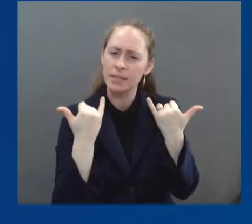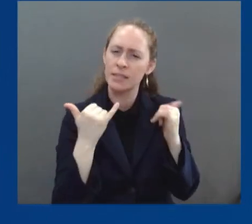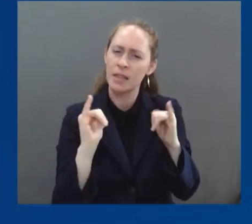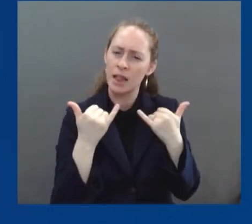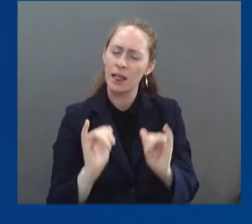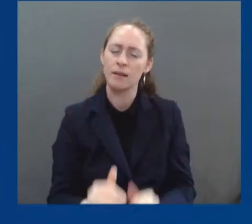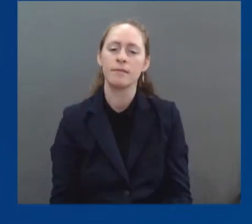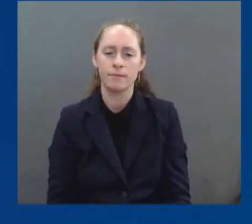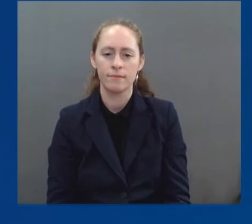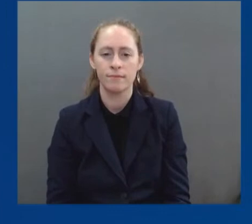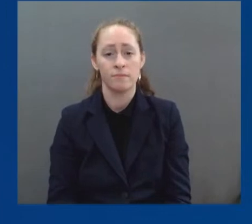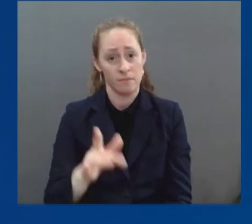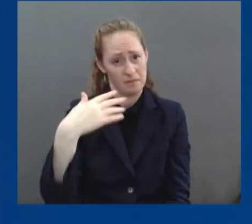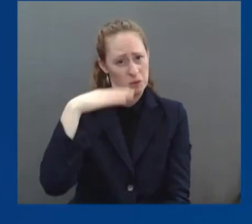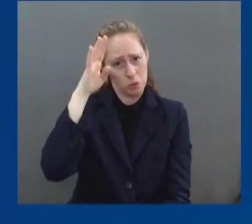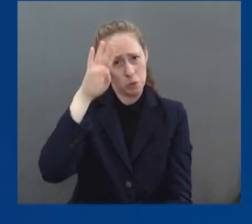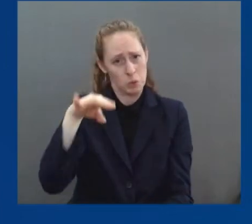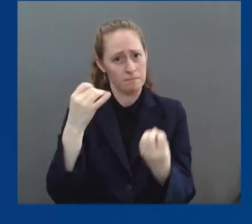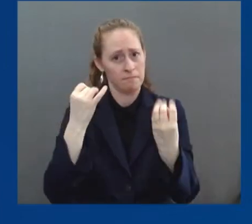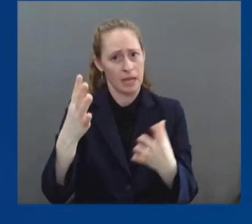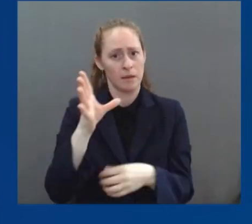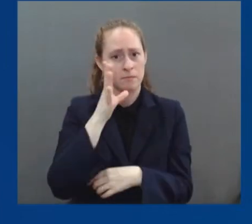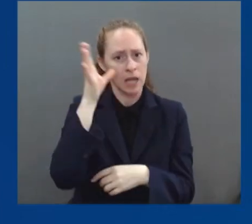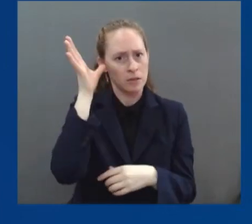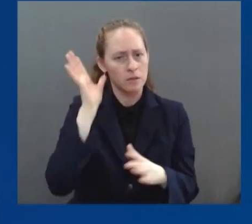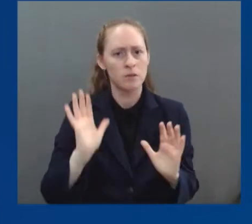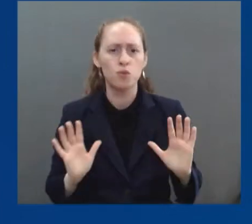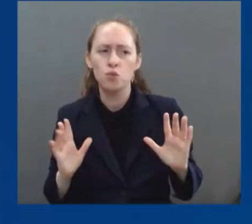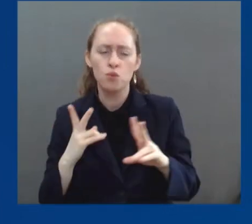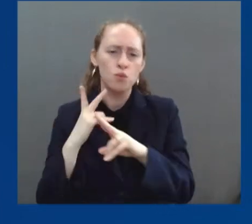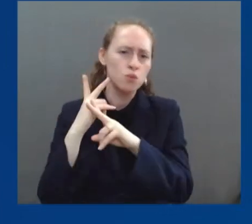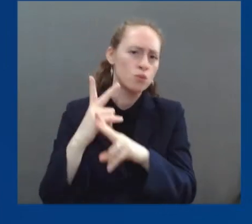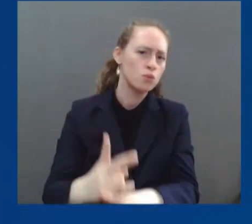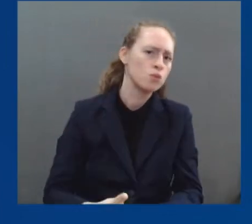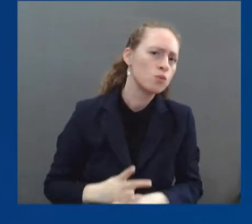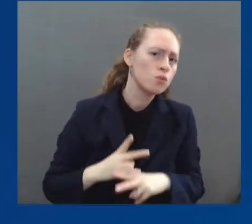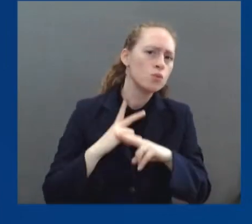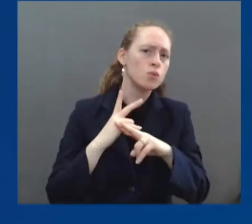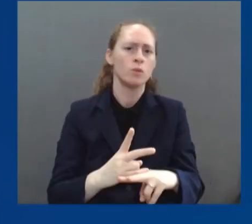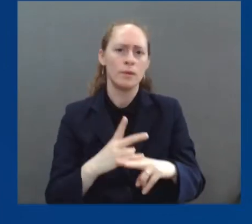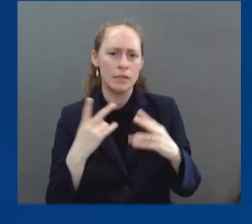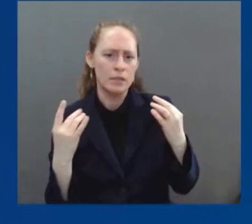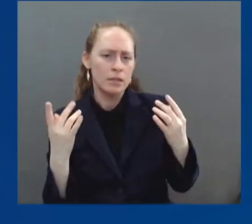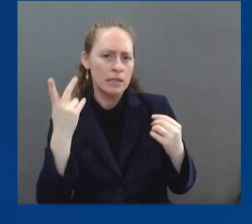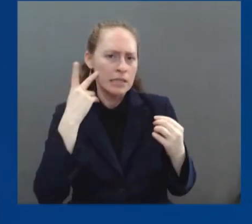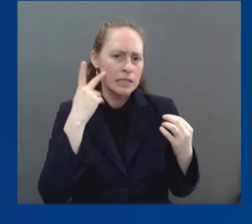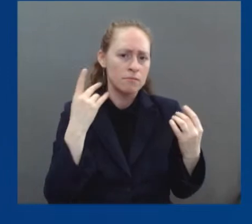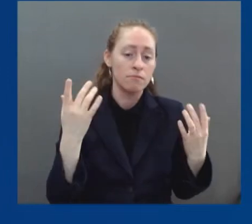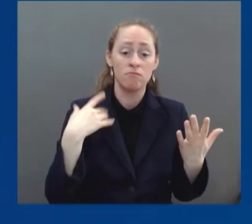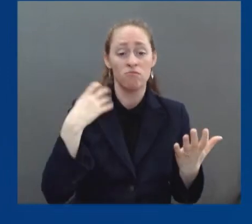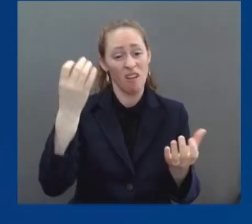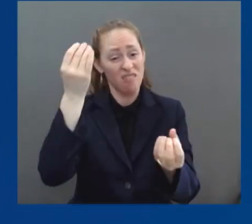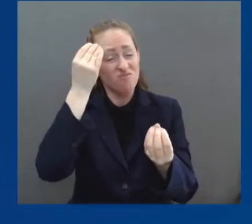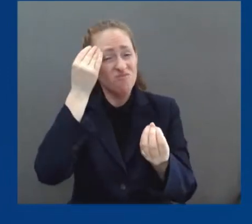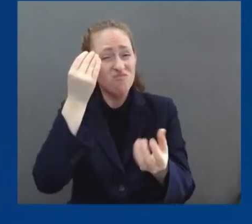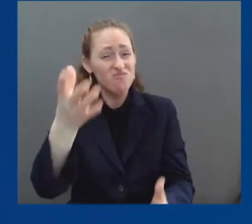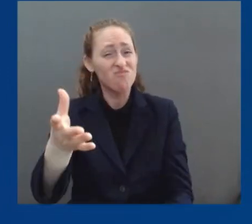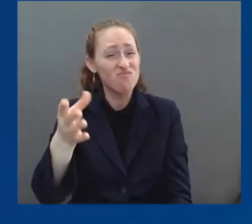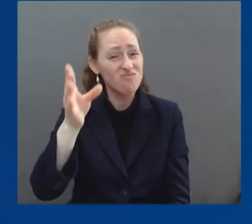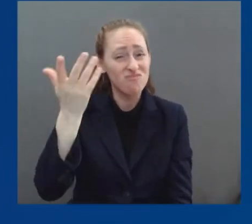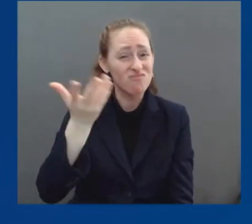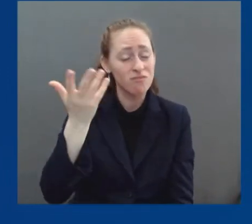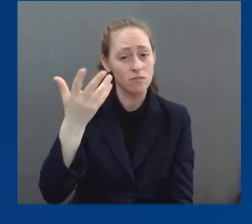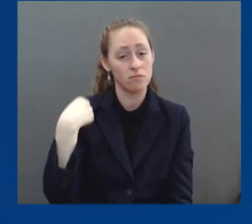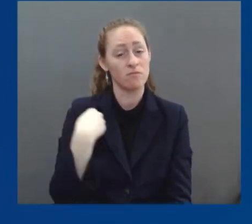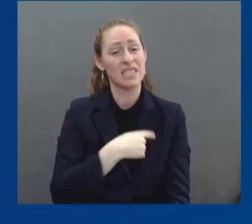for a decision on this. And the message we have to them is that we want to make sure that when you're dealing with vaccines for anyone, particularly